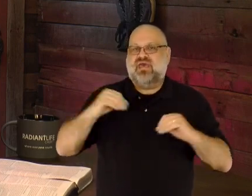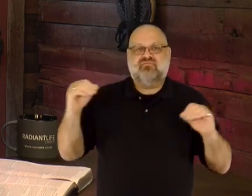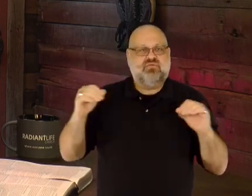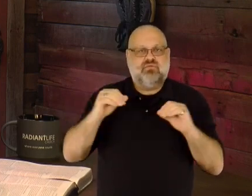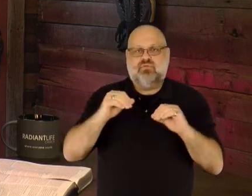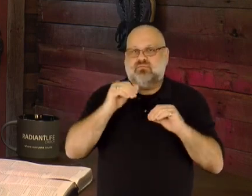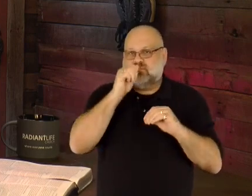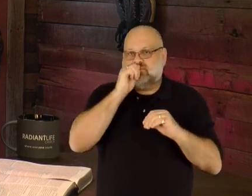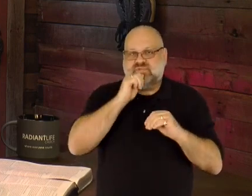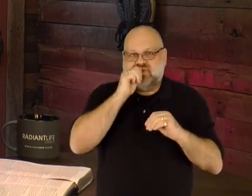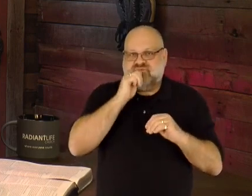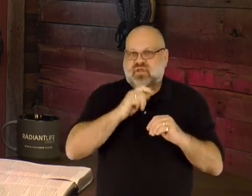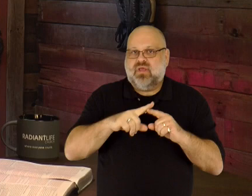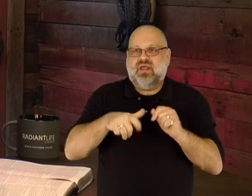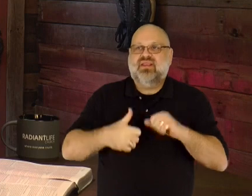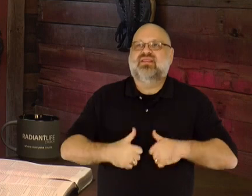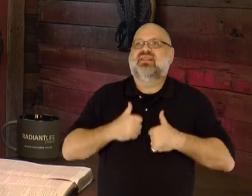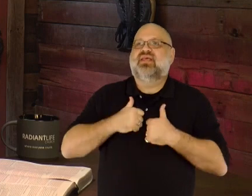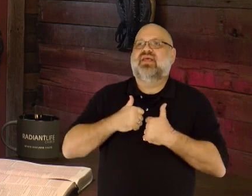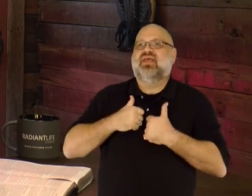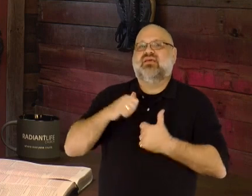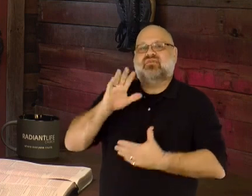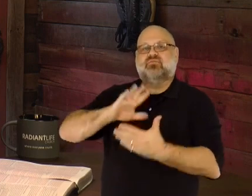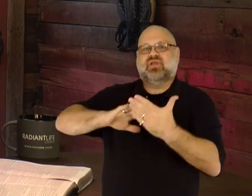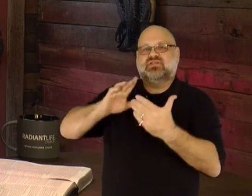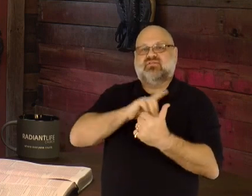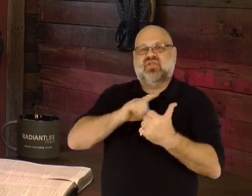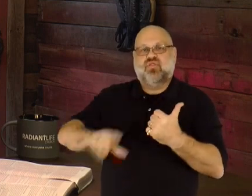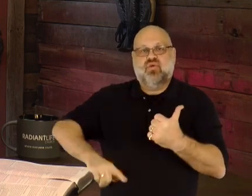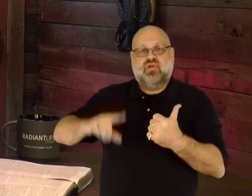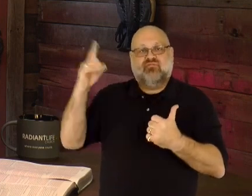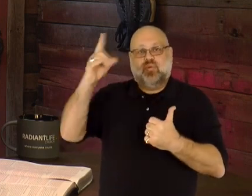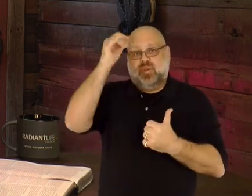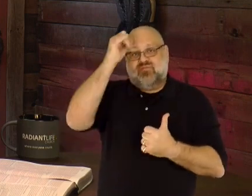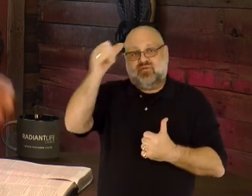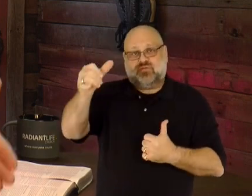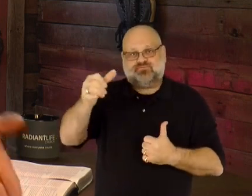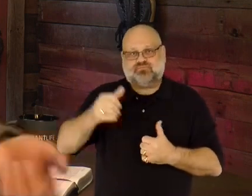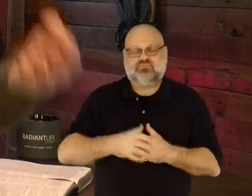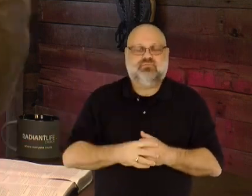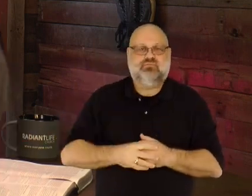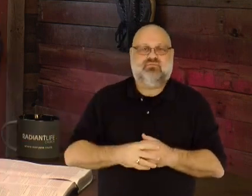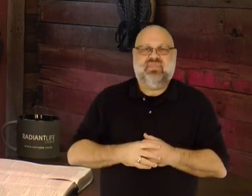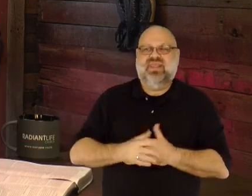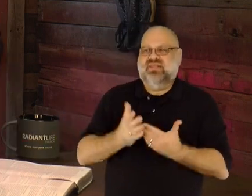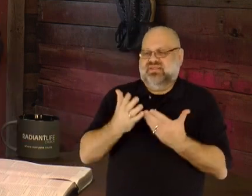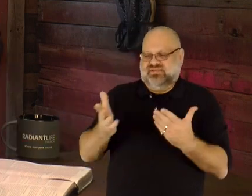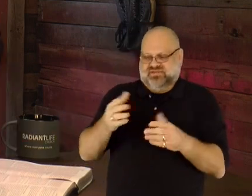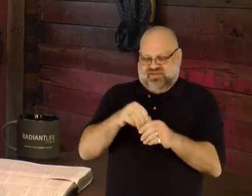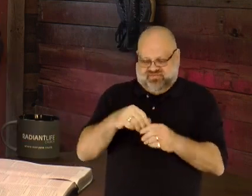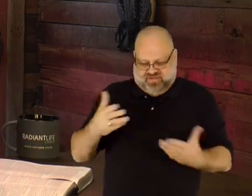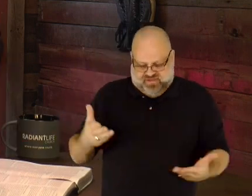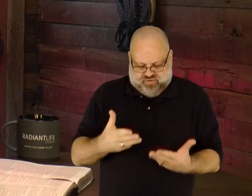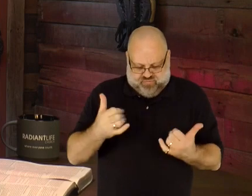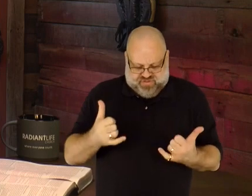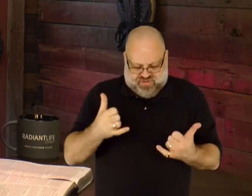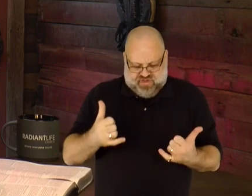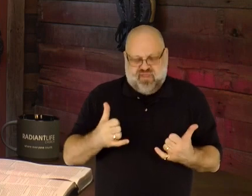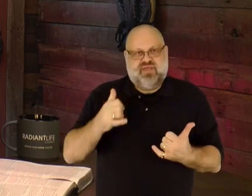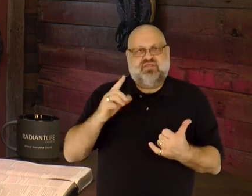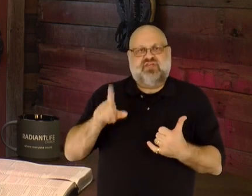suffering, abide in the presence of the Lord forever. The stuff in the here and now is just